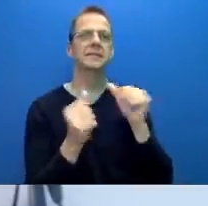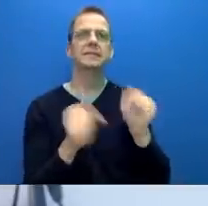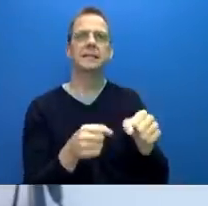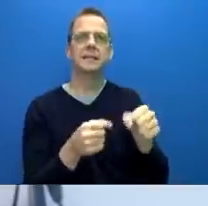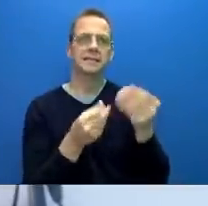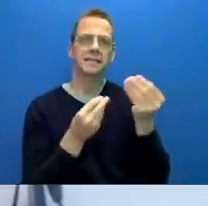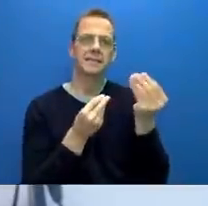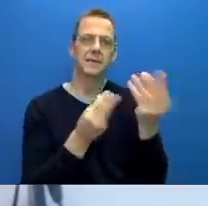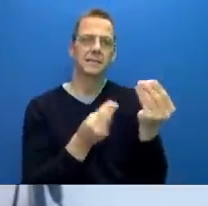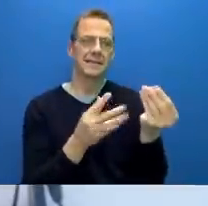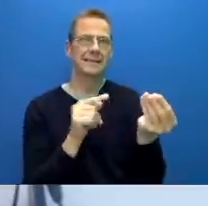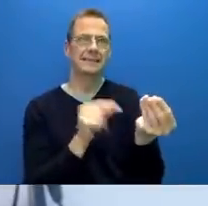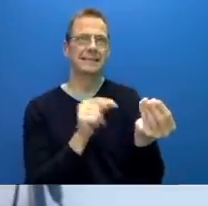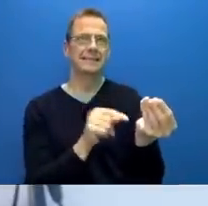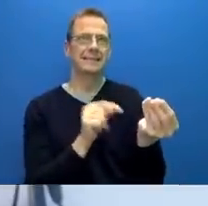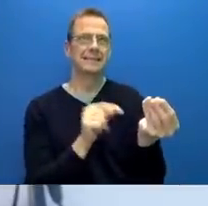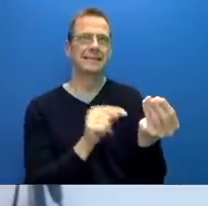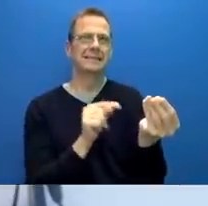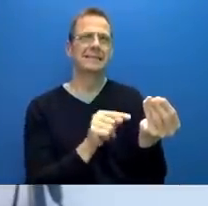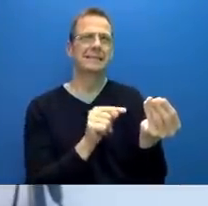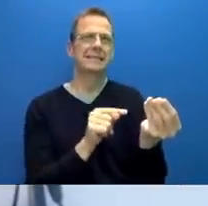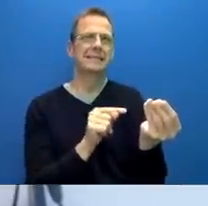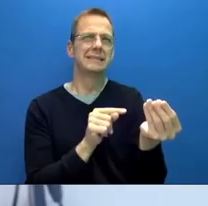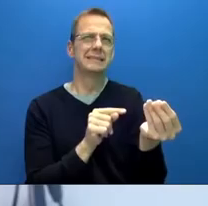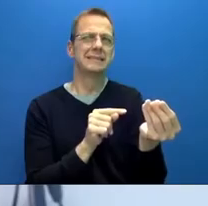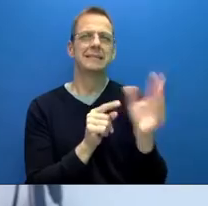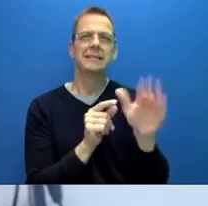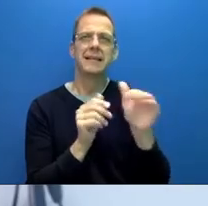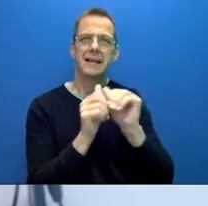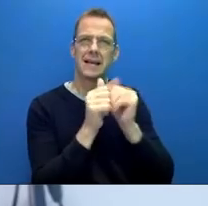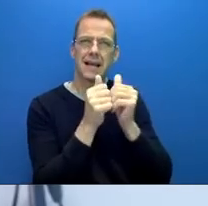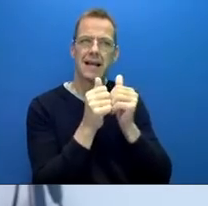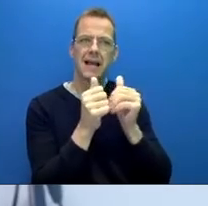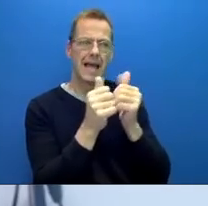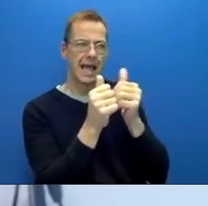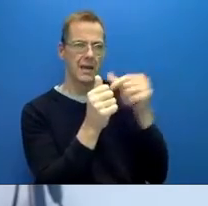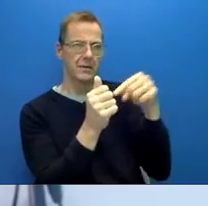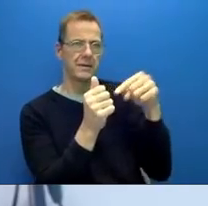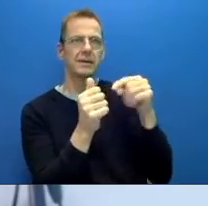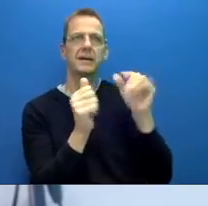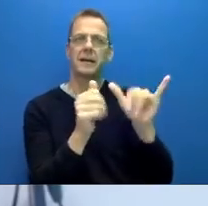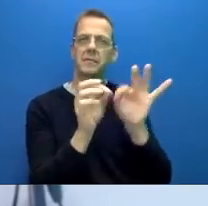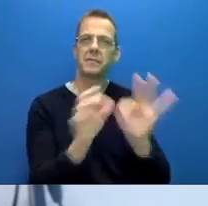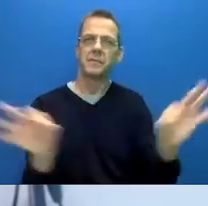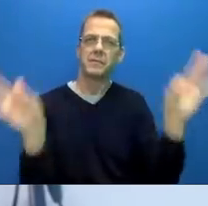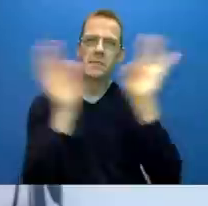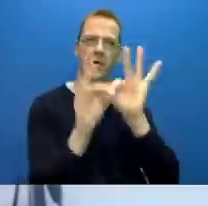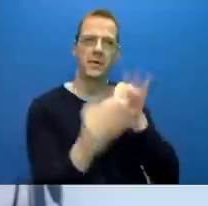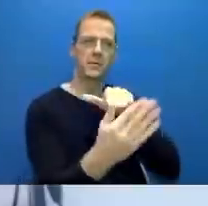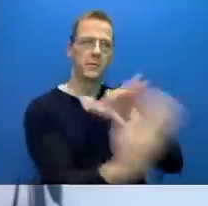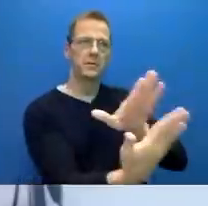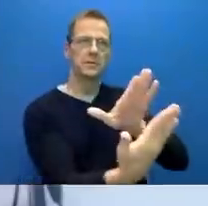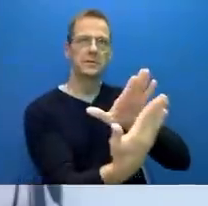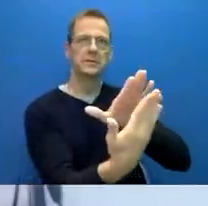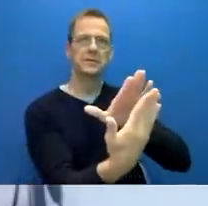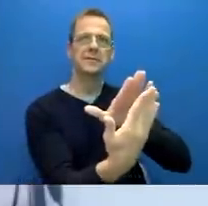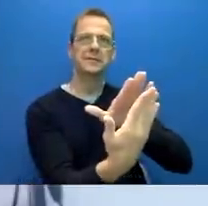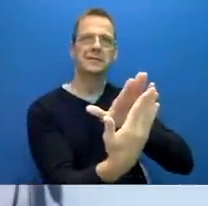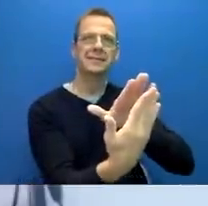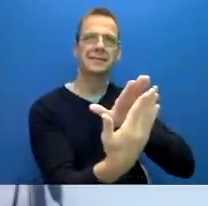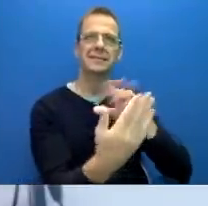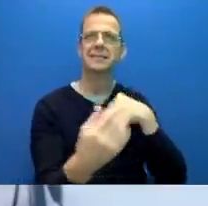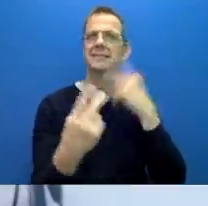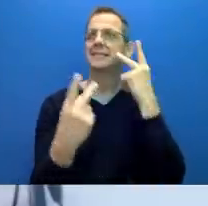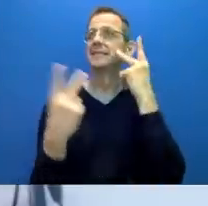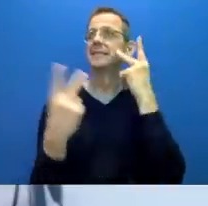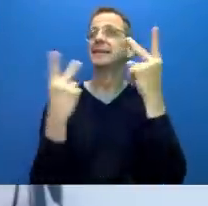They really are adaptable. I know there's a lot of concerns about development and everything else that's going on, but they are